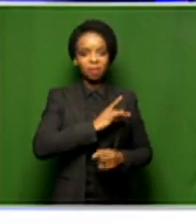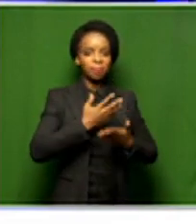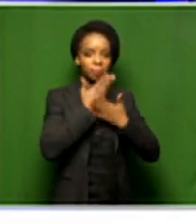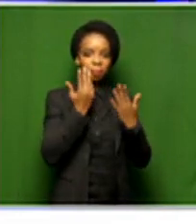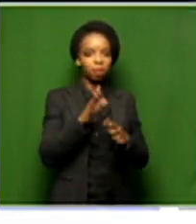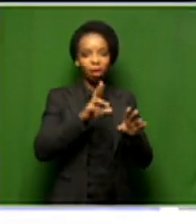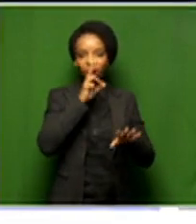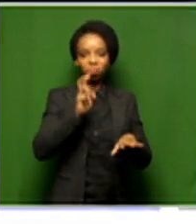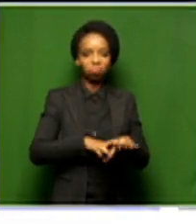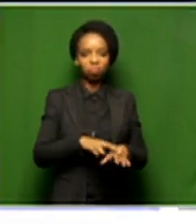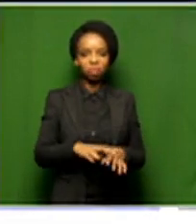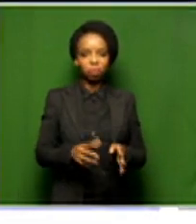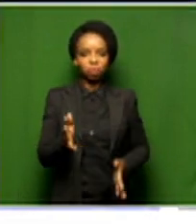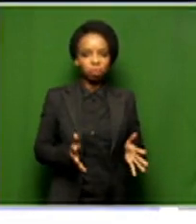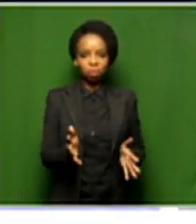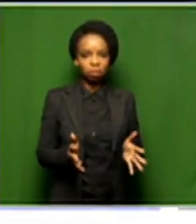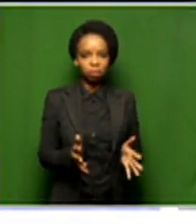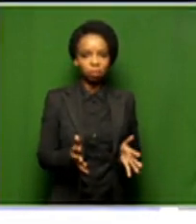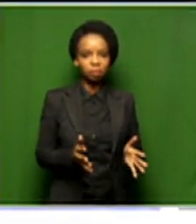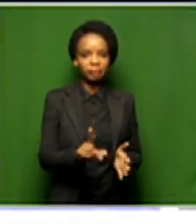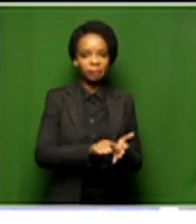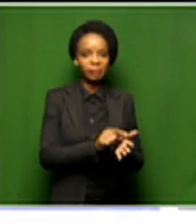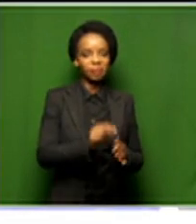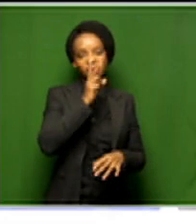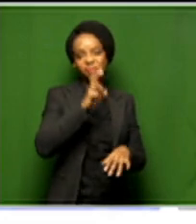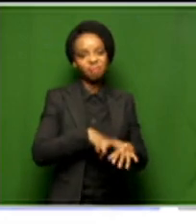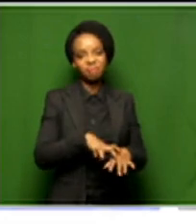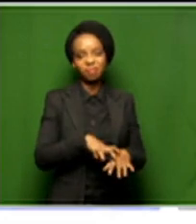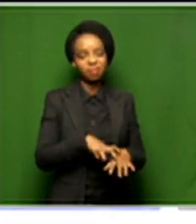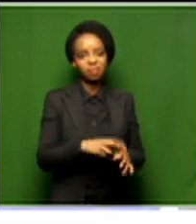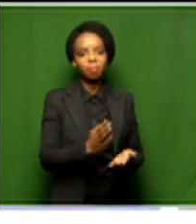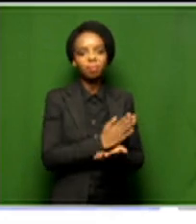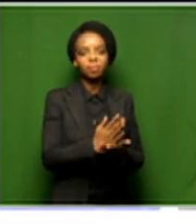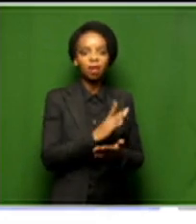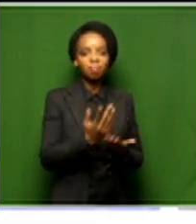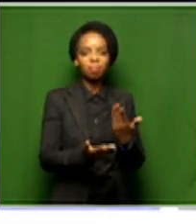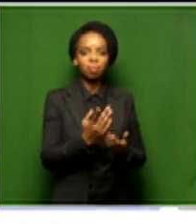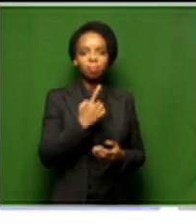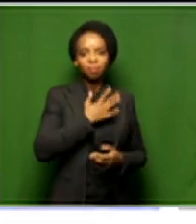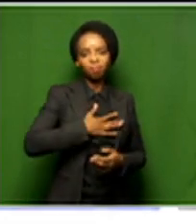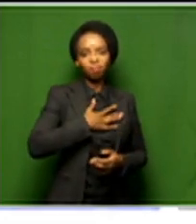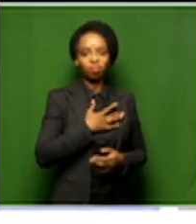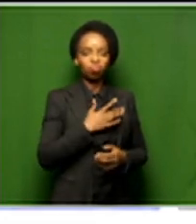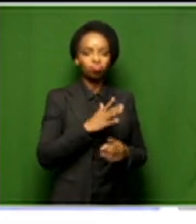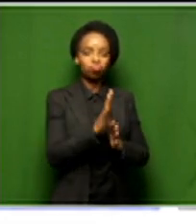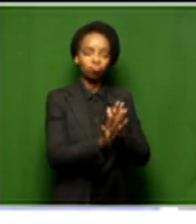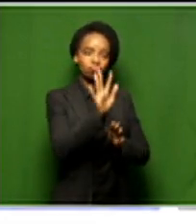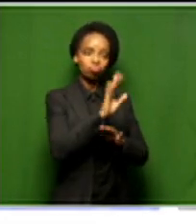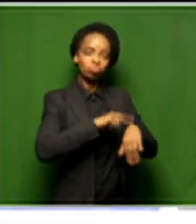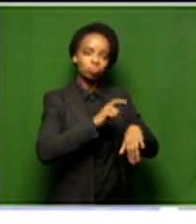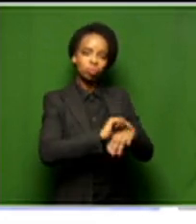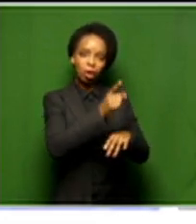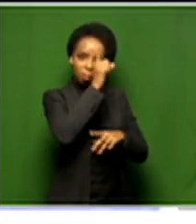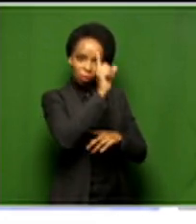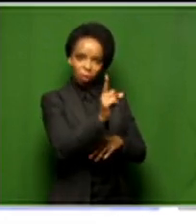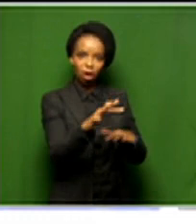rush. But one does hope, if, for instance, around 1 or 2, you continue to see a trickle, then you have